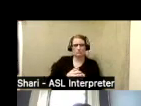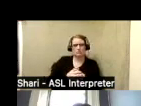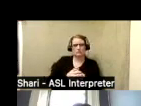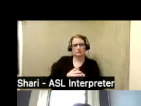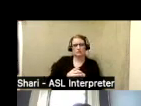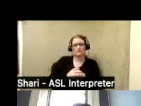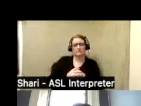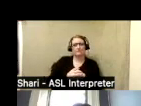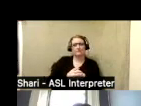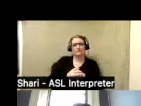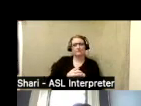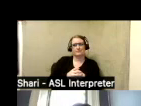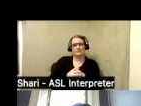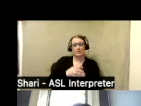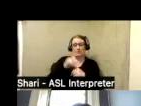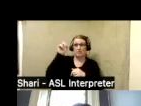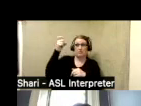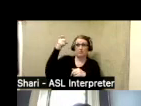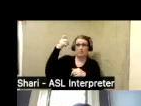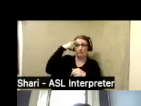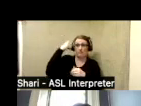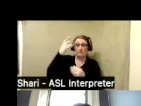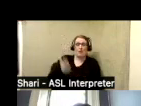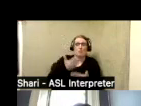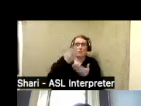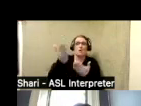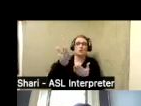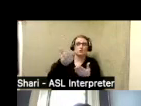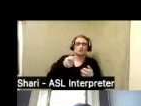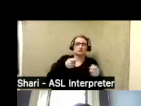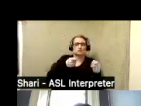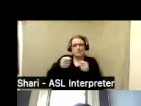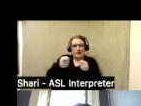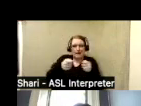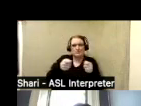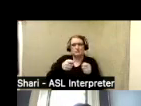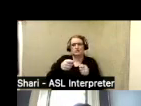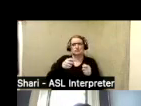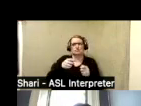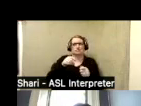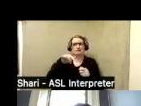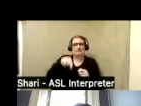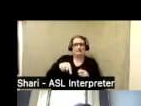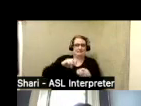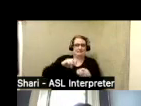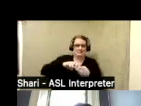And the governmental proposals to manage the crisis of the institutional circuit,